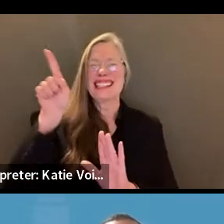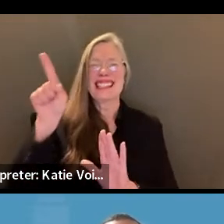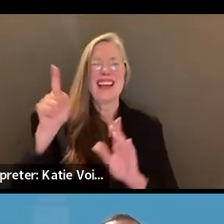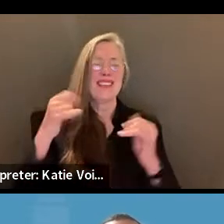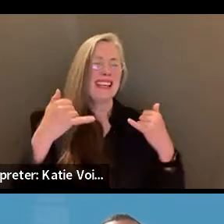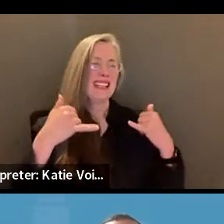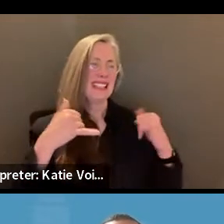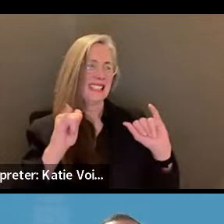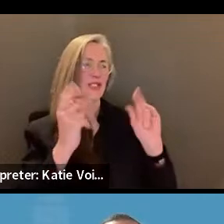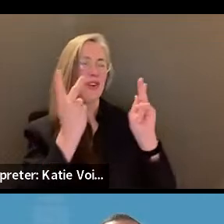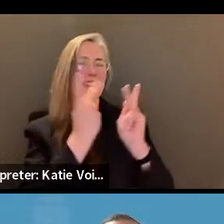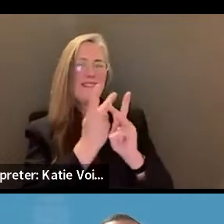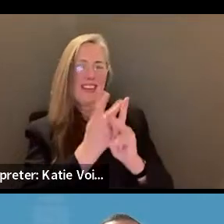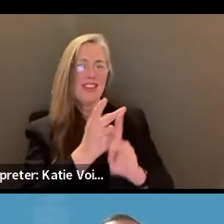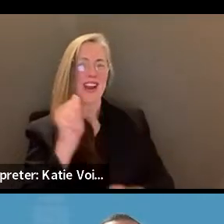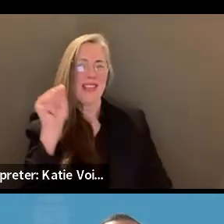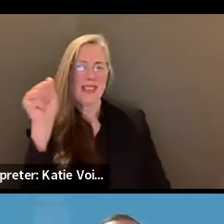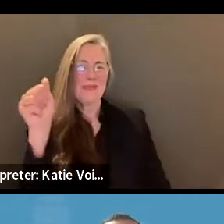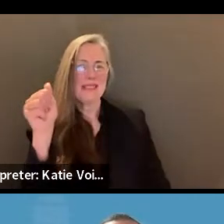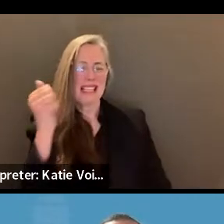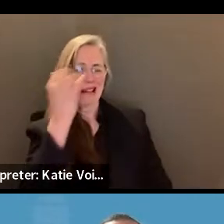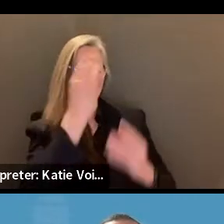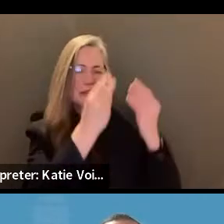themselves. So we will know.